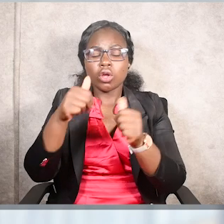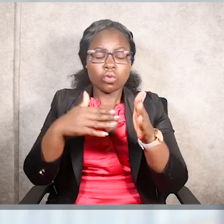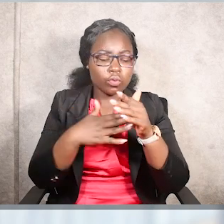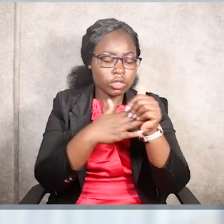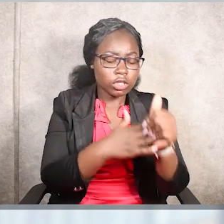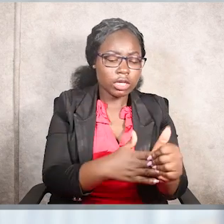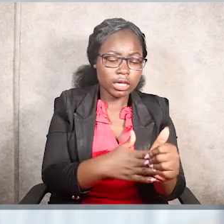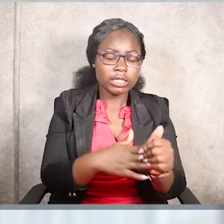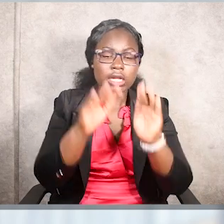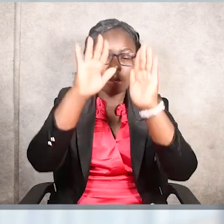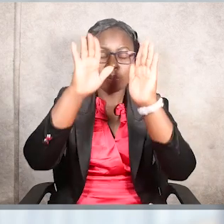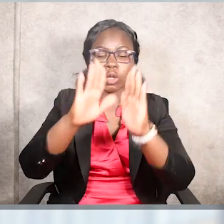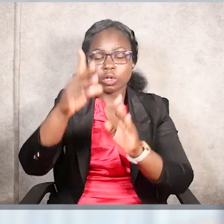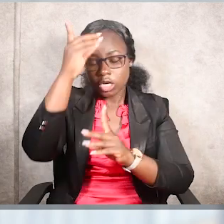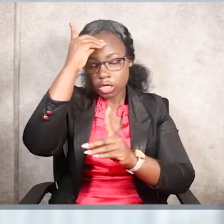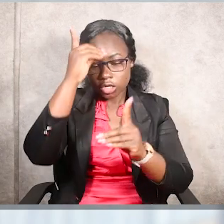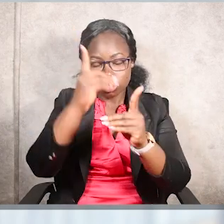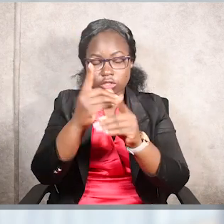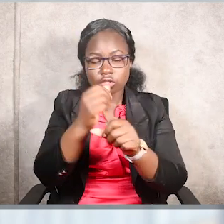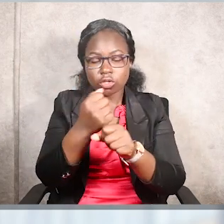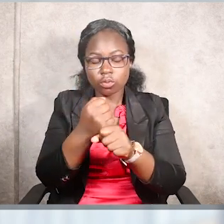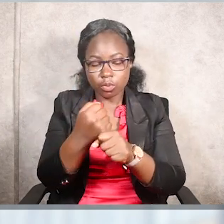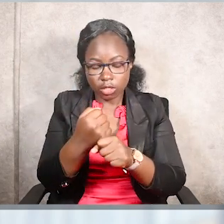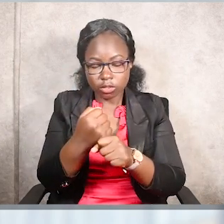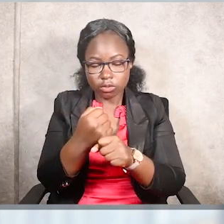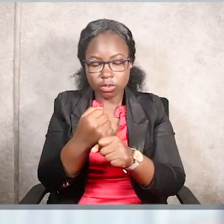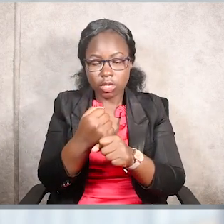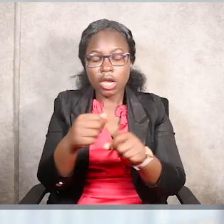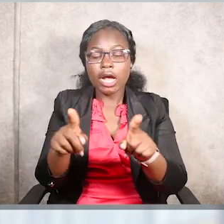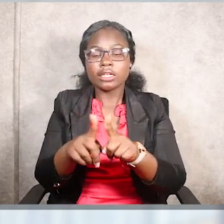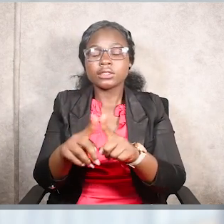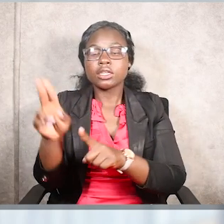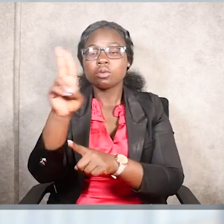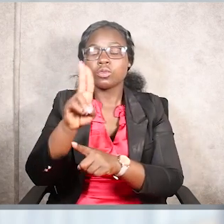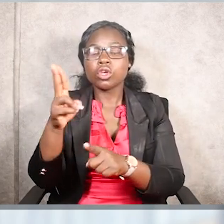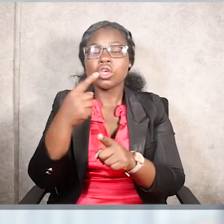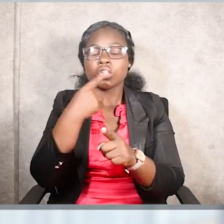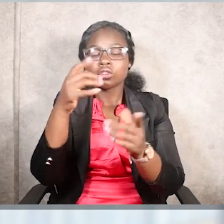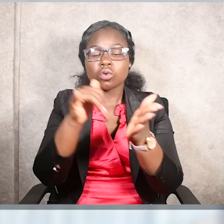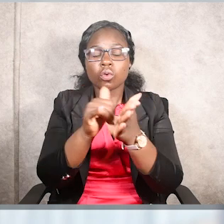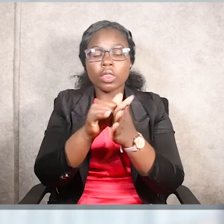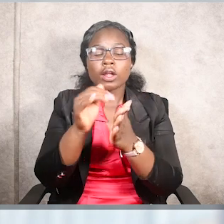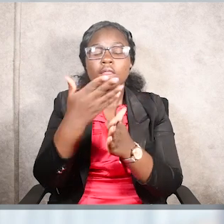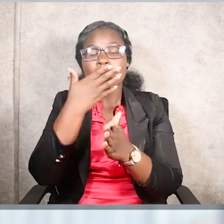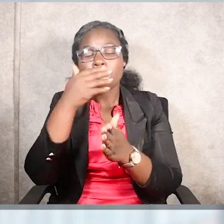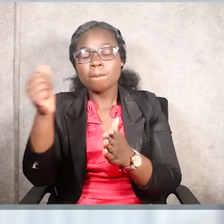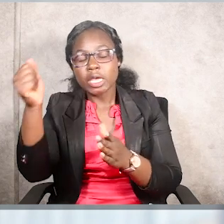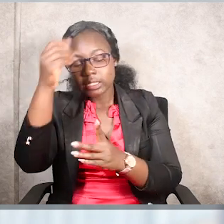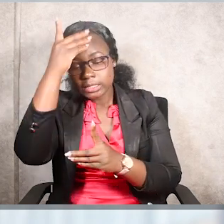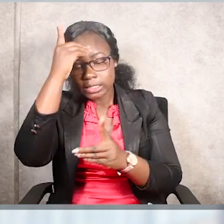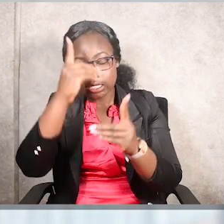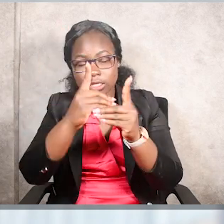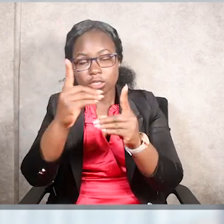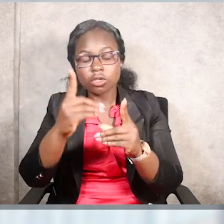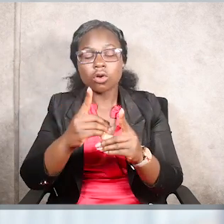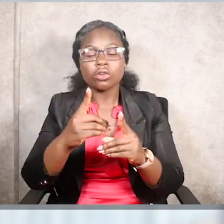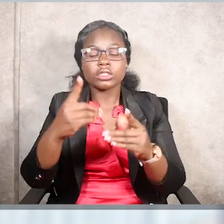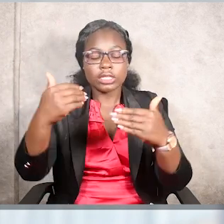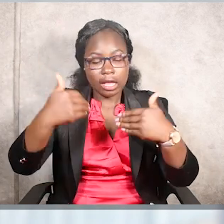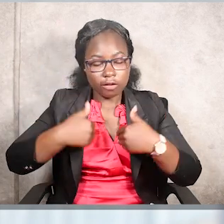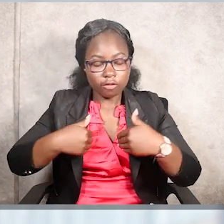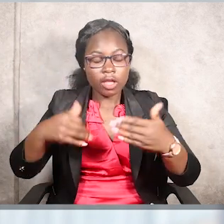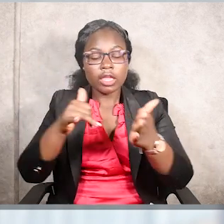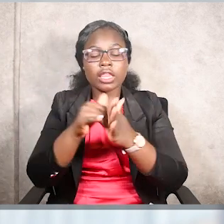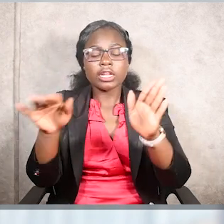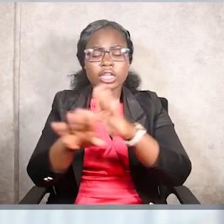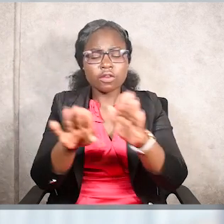key decision being made have to be generated and scrutinized so that the best decision is arrived at. Everything